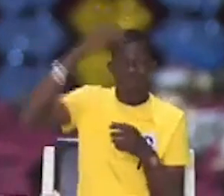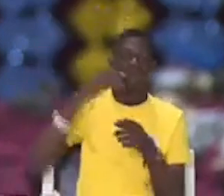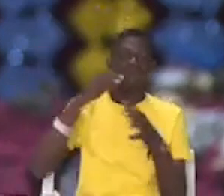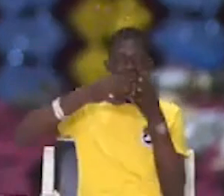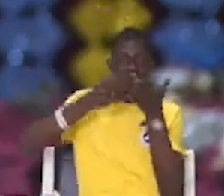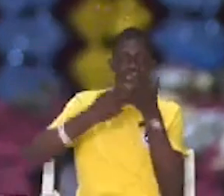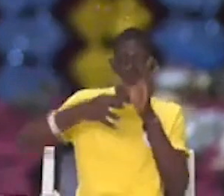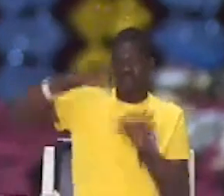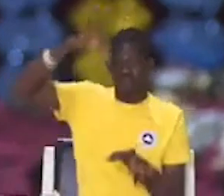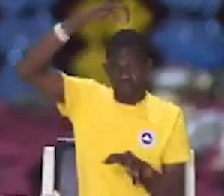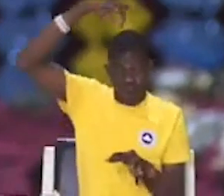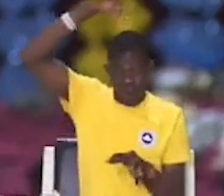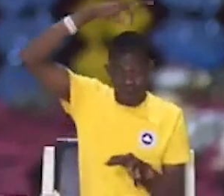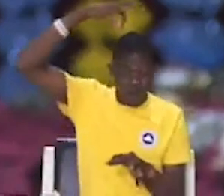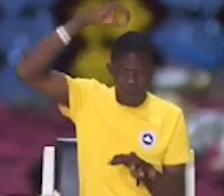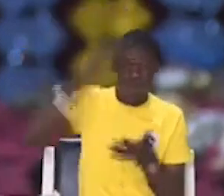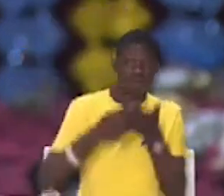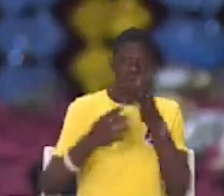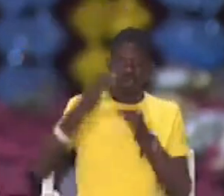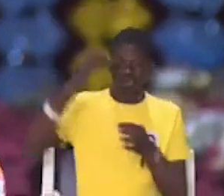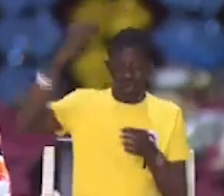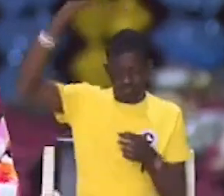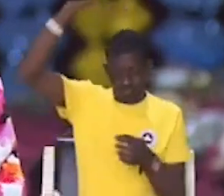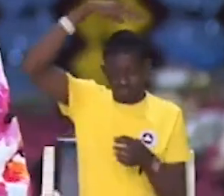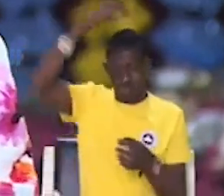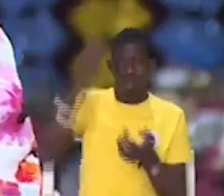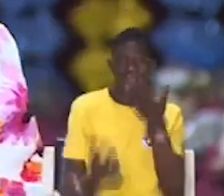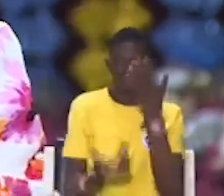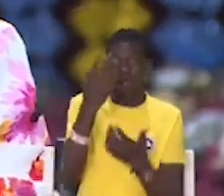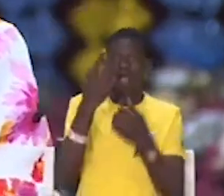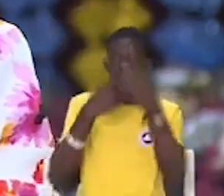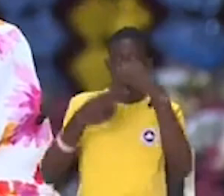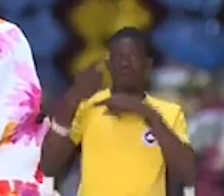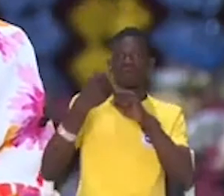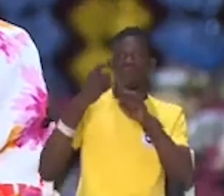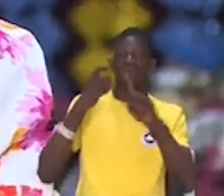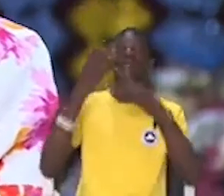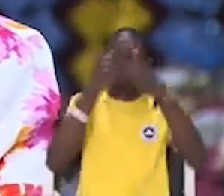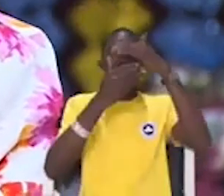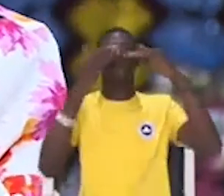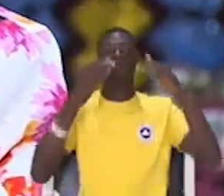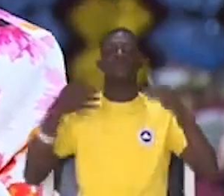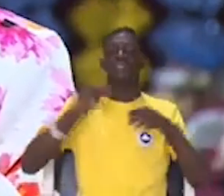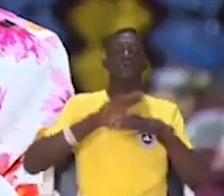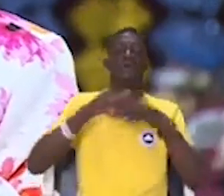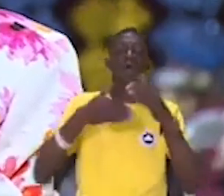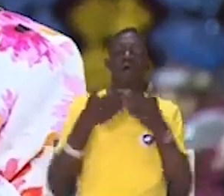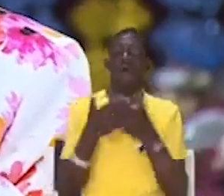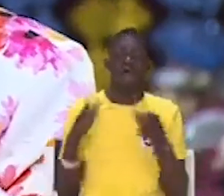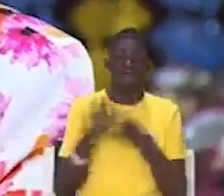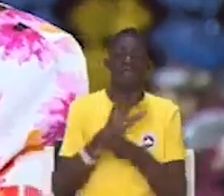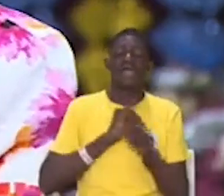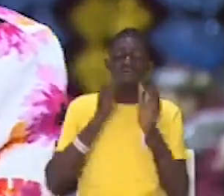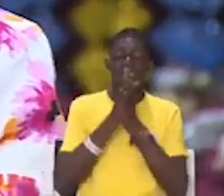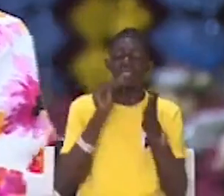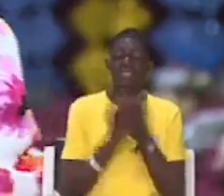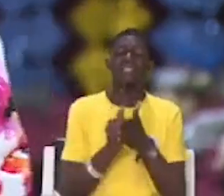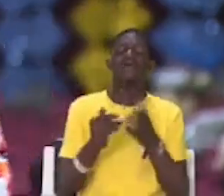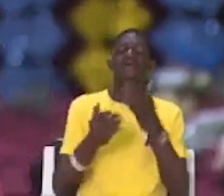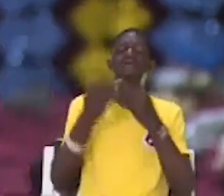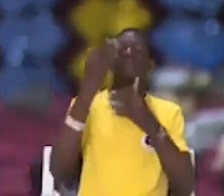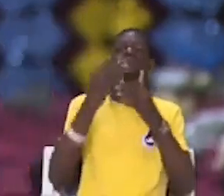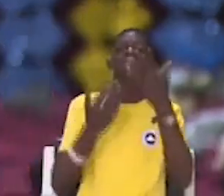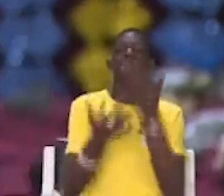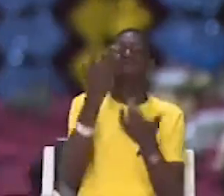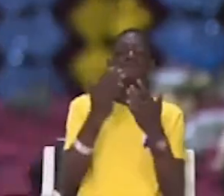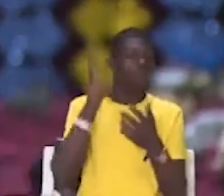day of Pentecost. Fire came from heaven. And the Bible says they were all filled. Fire will come from heaven tonight. It will